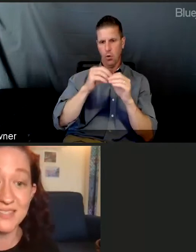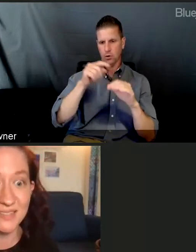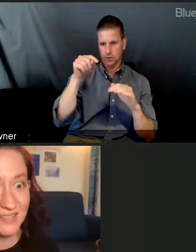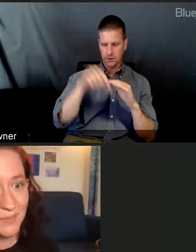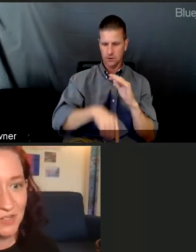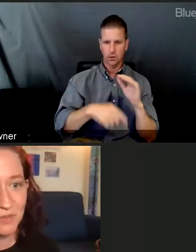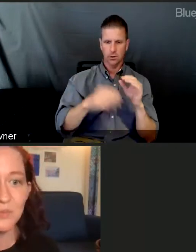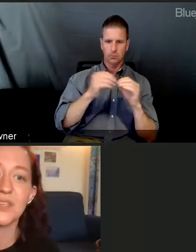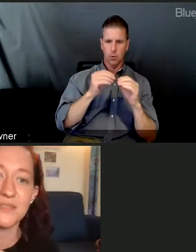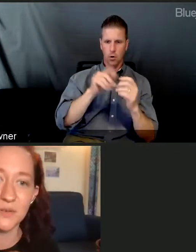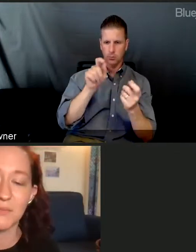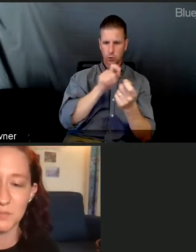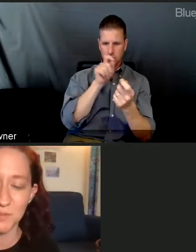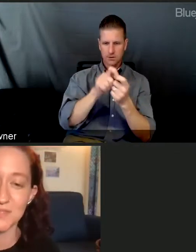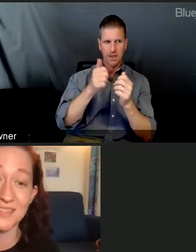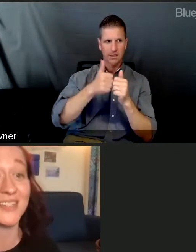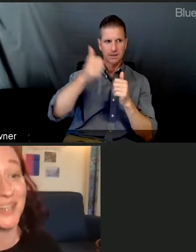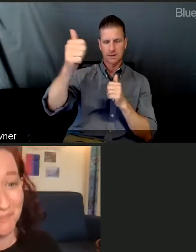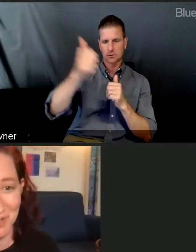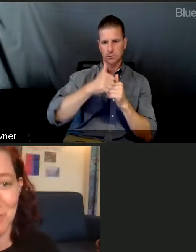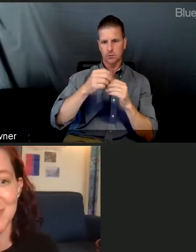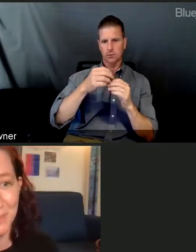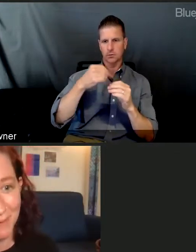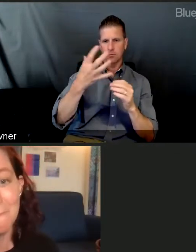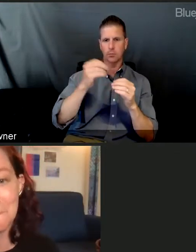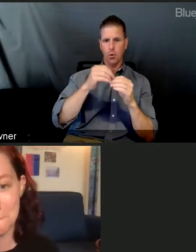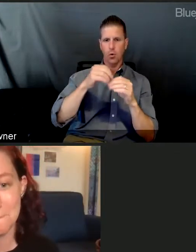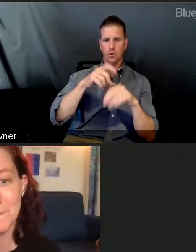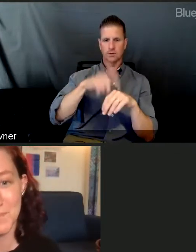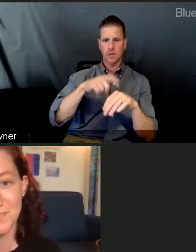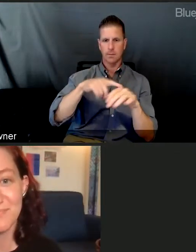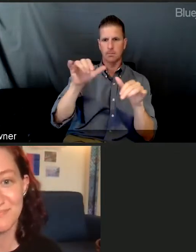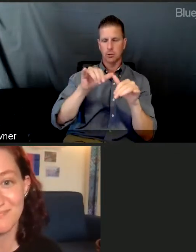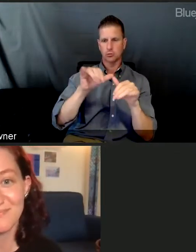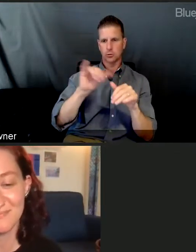more precise distance measurement, which gives you a much more precise time measurement as well.